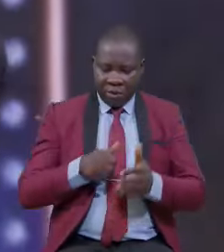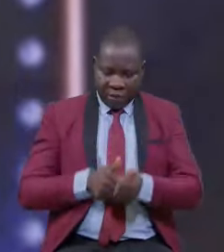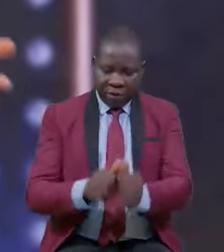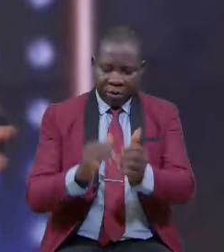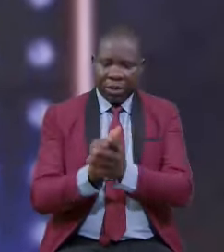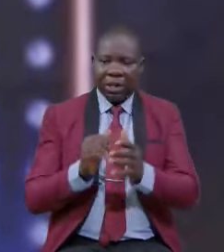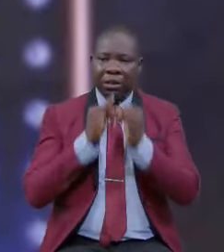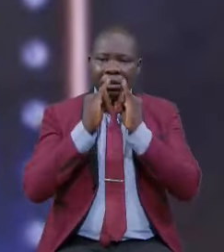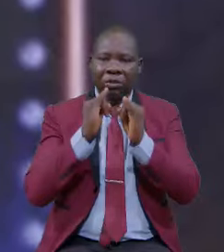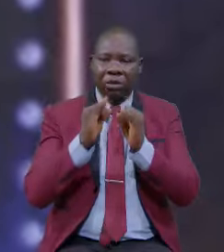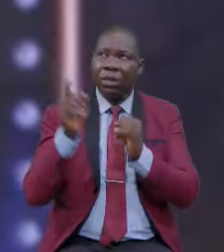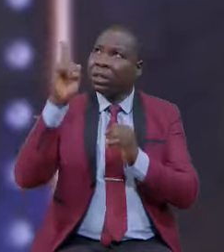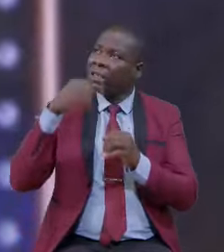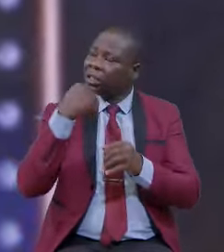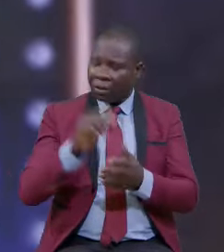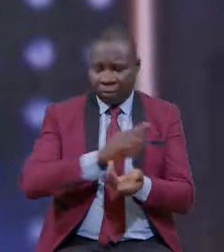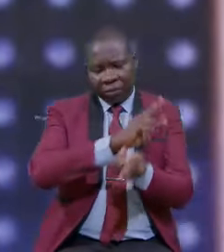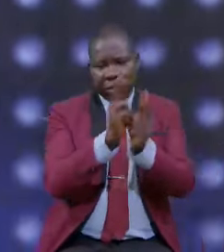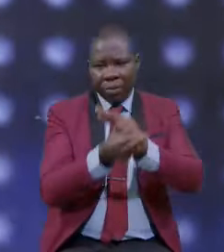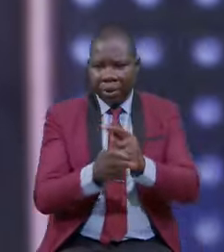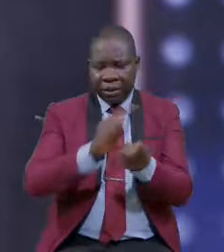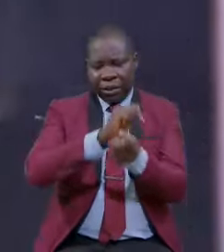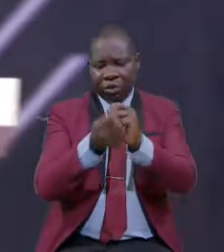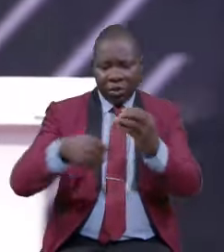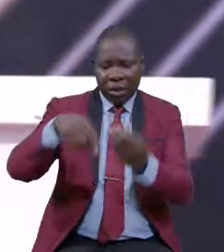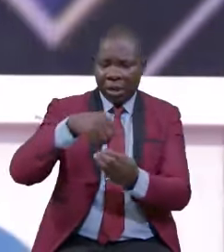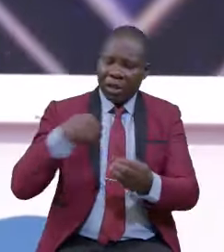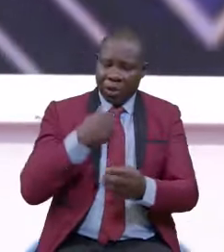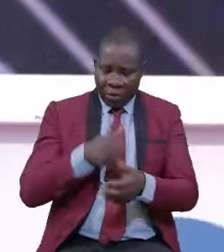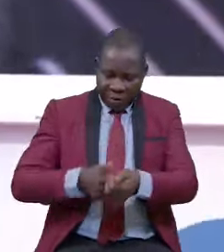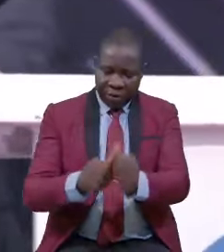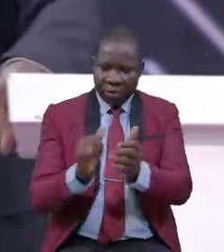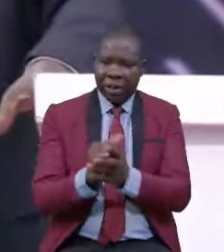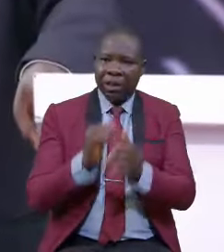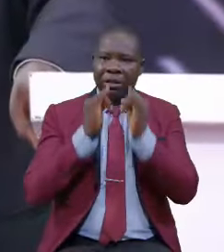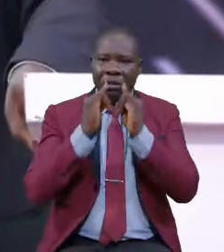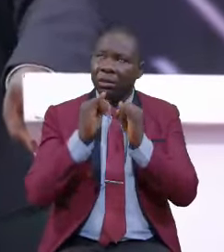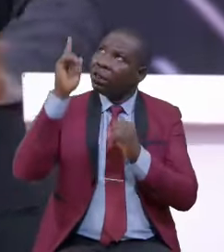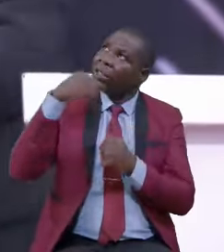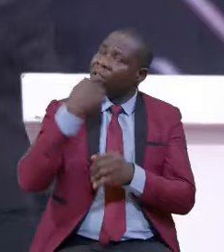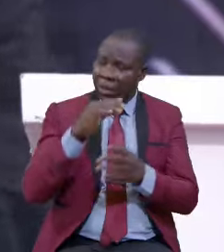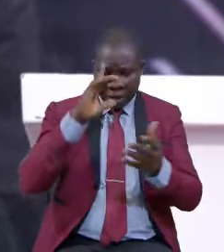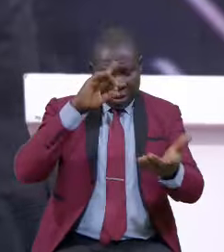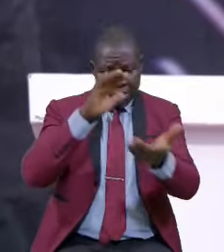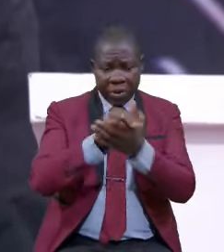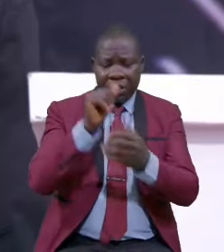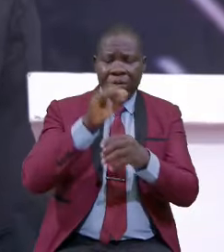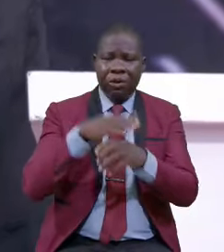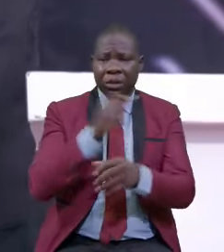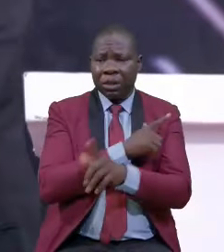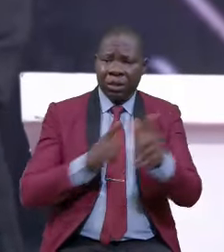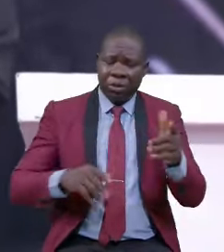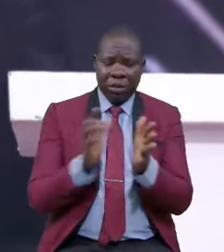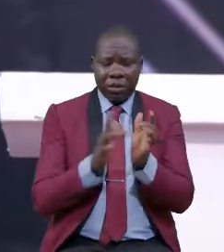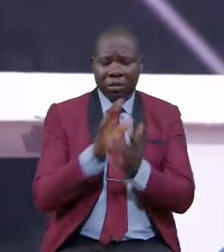says turn around. We'll follow that instruction. It says believe on the Lord Jesus Christ and thou shalt be saved. We follow